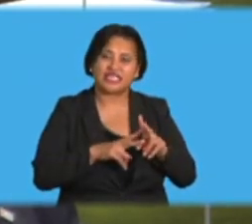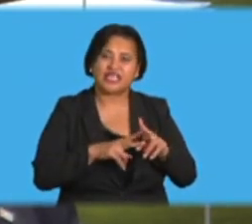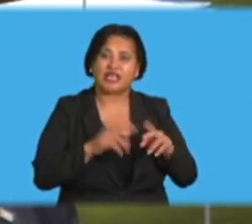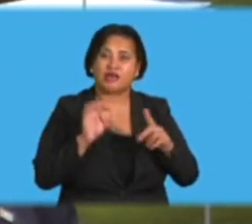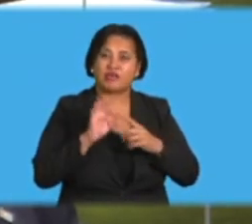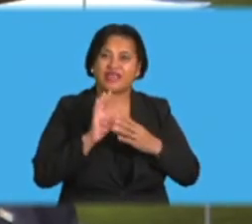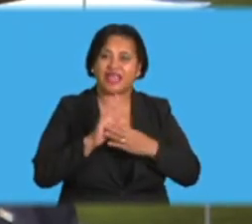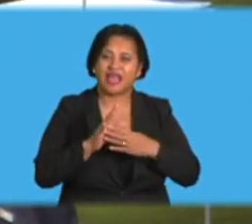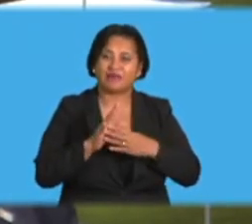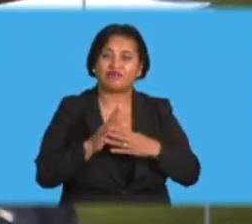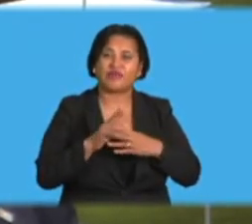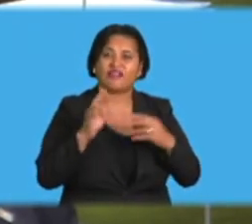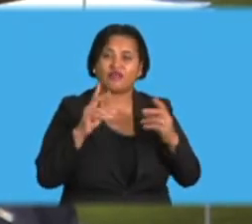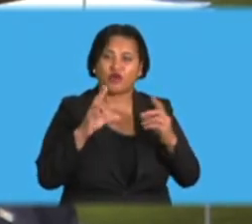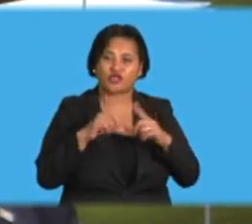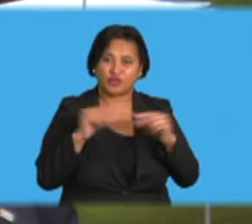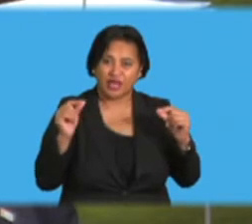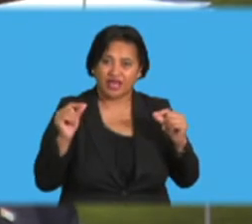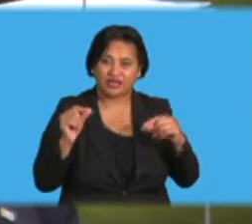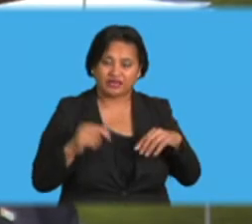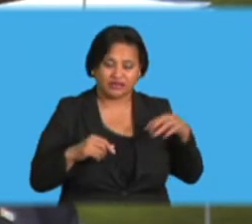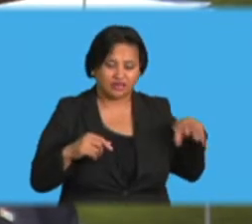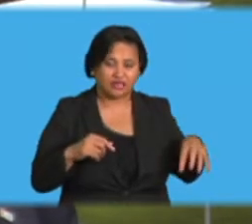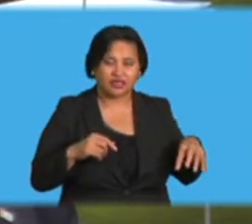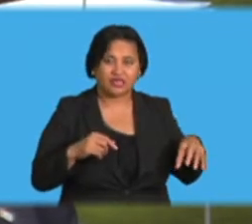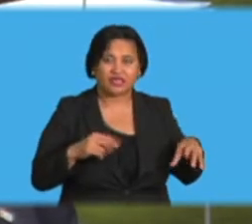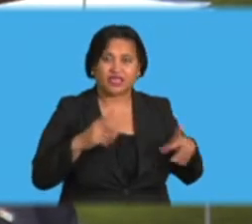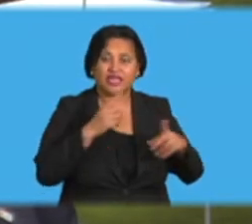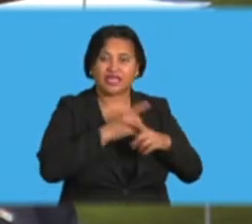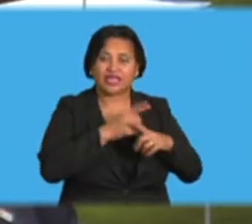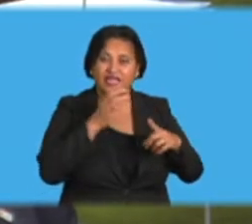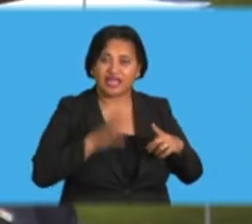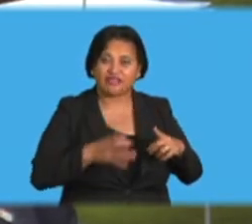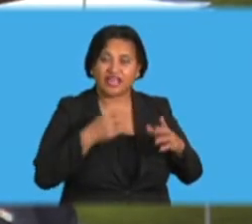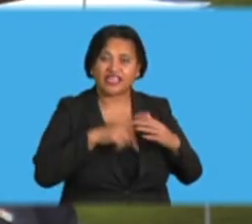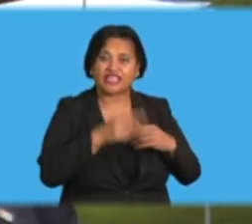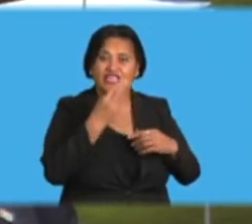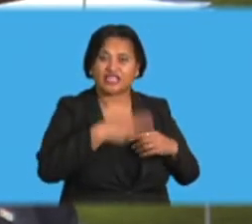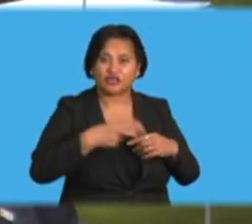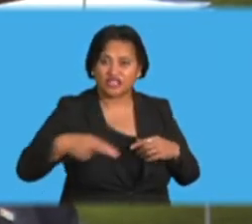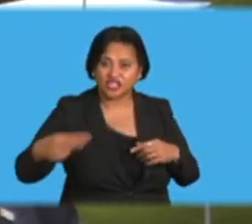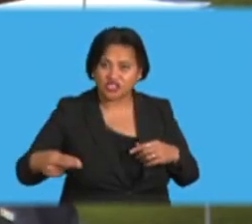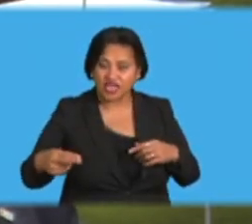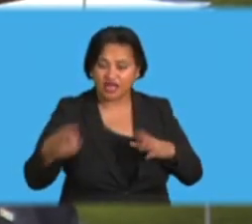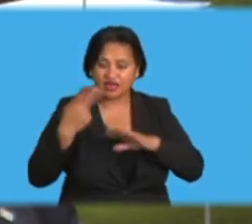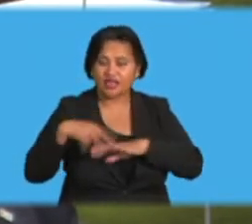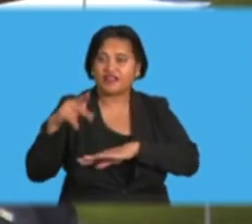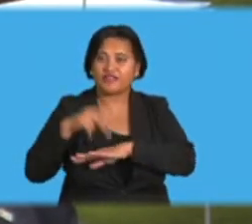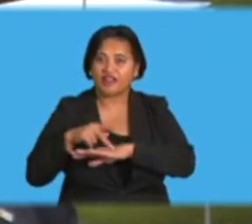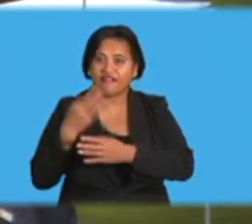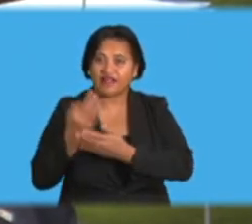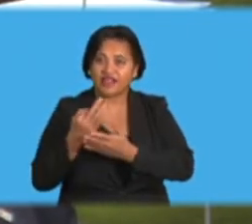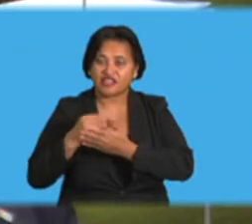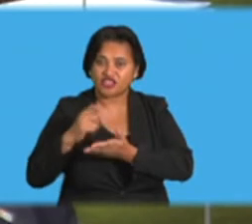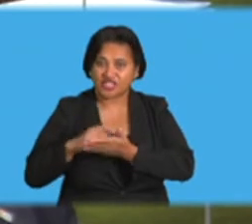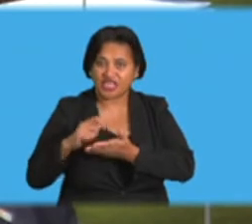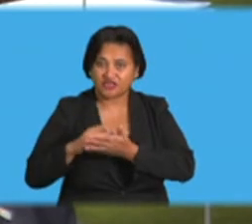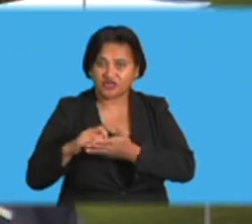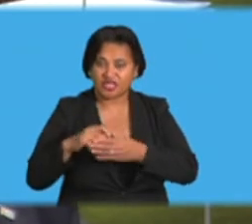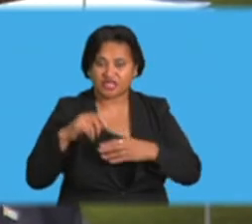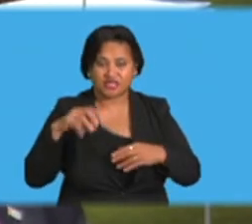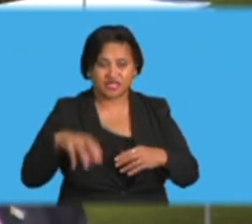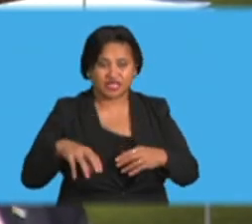Japan, the Honorable Mulyani Indrawati, the Governor and Minister for Finance for Indonesia, the Philippines Finance Secretary Carlos Dominguez, which